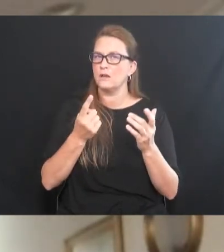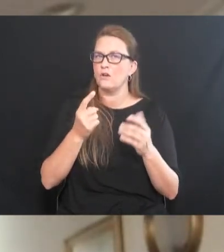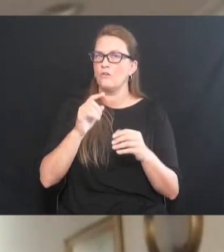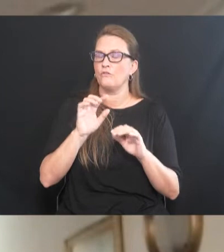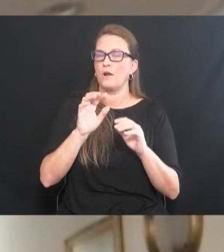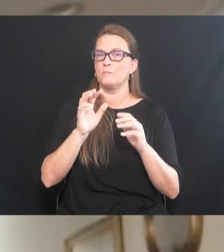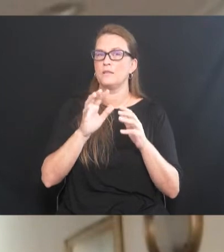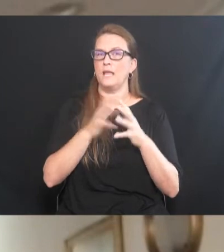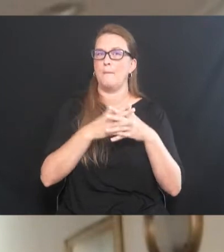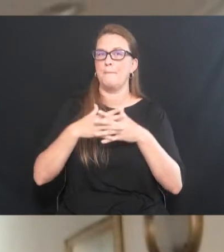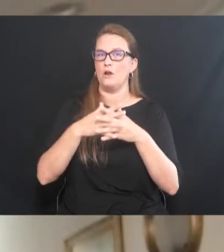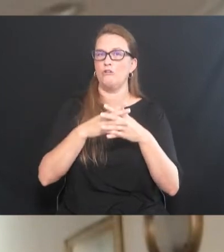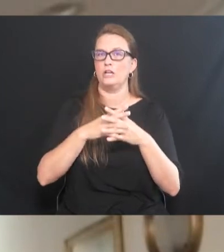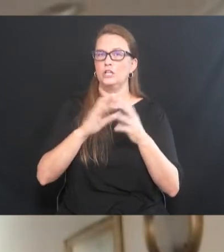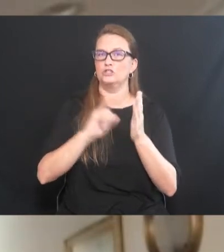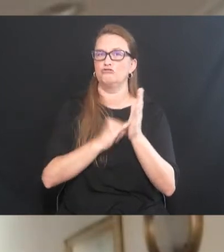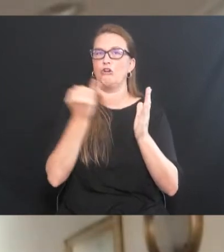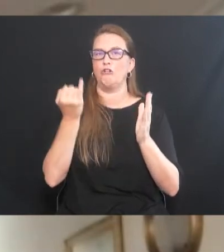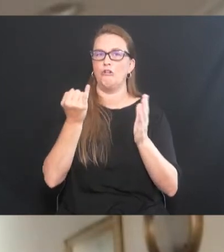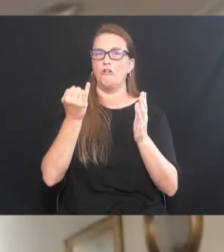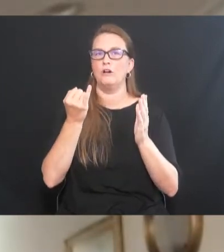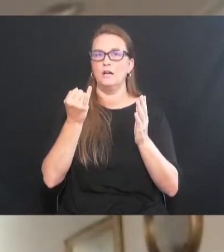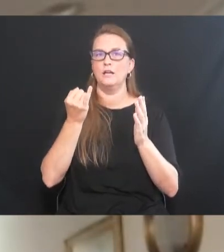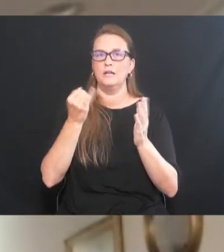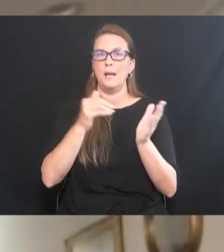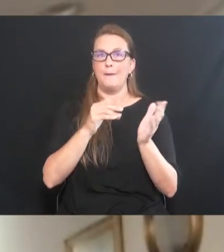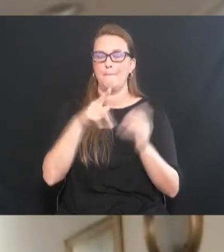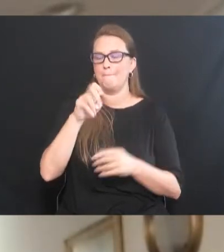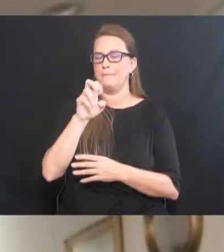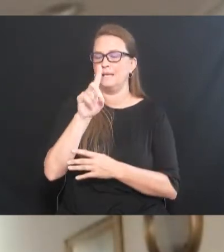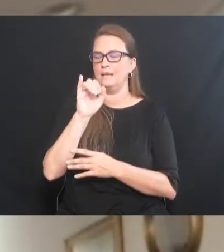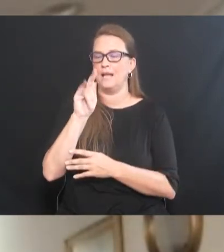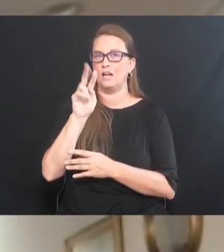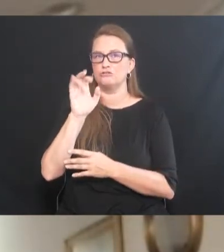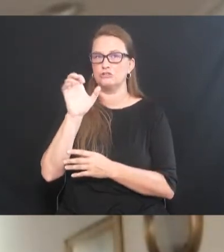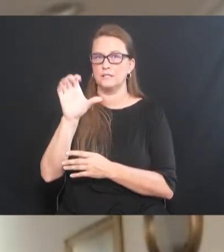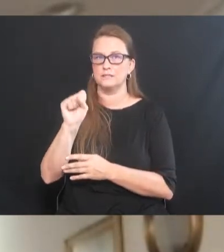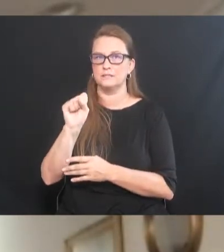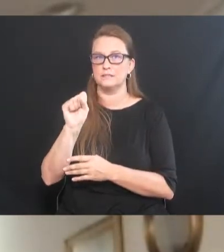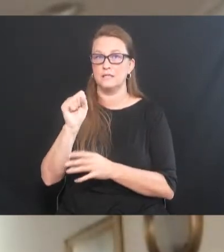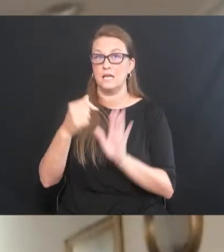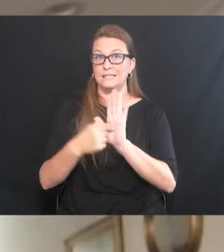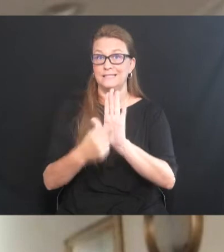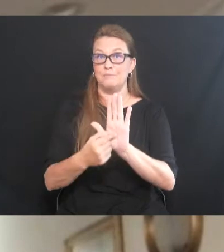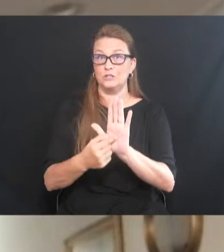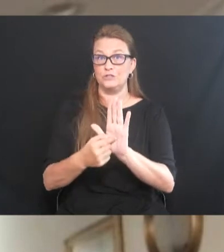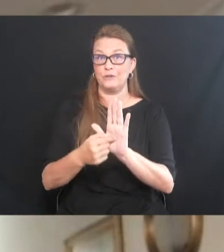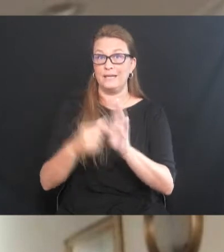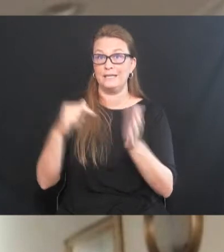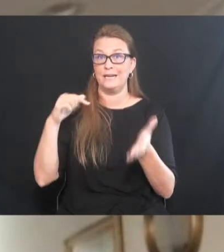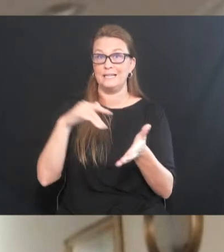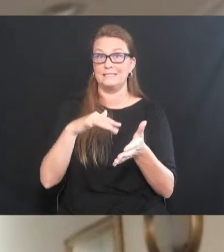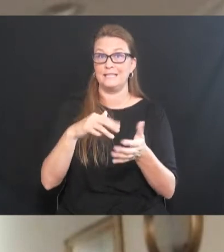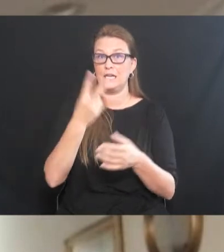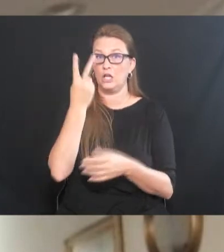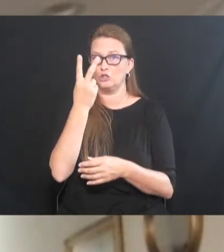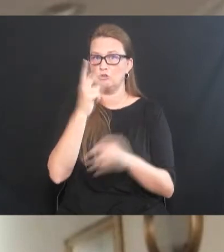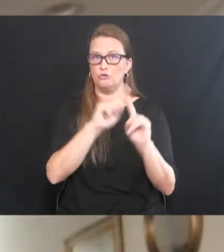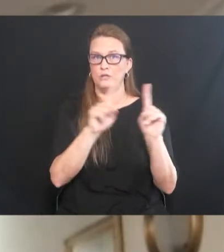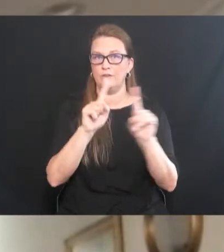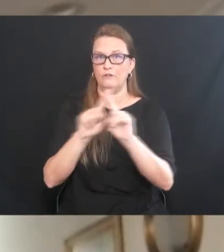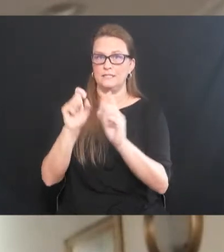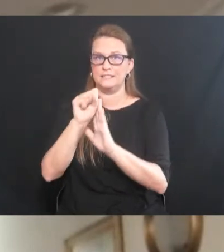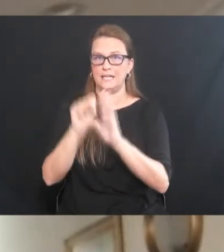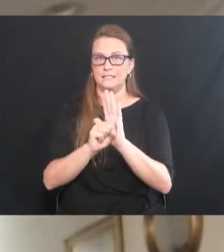Medical Association Pediatrics issue demonstrated that in a study in 2 states, in New